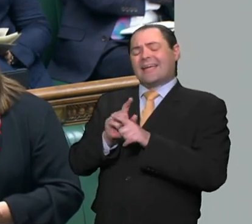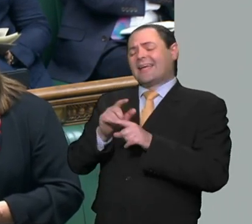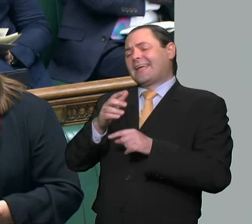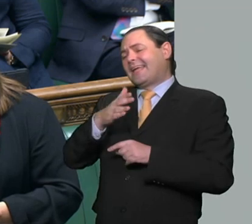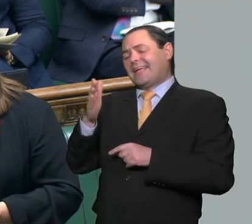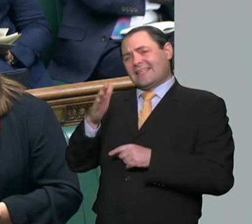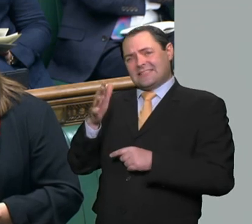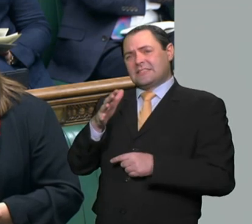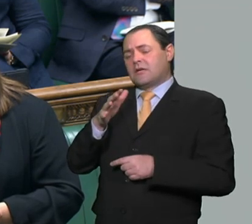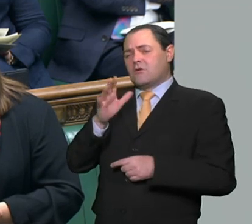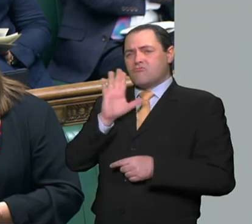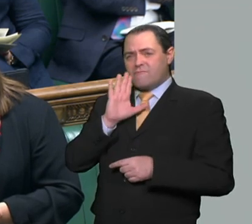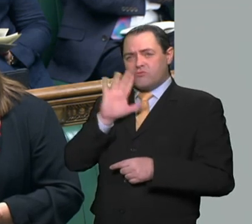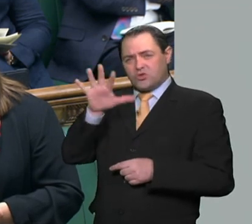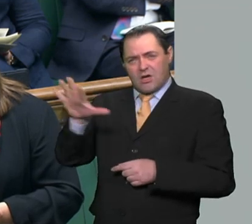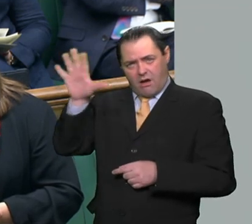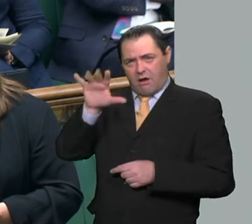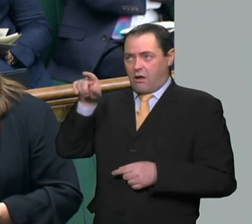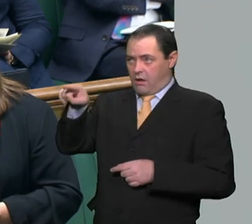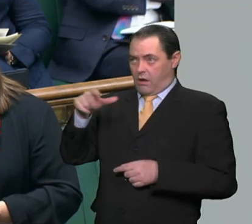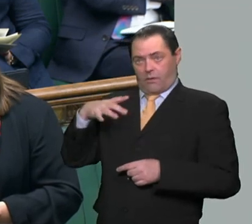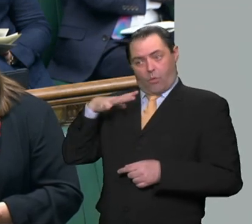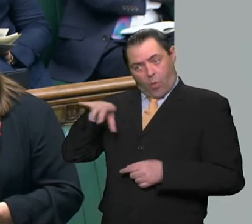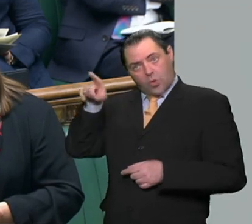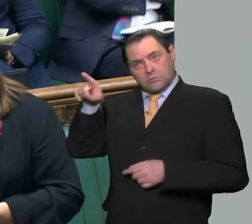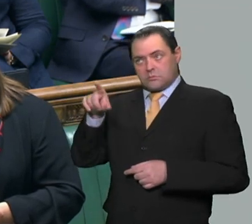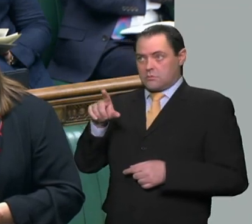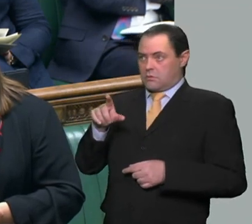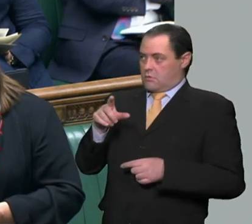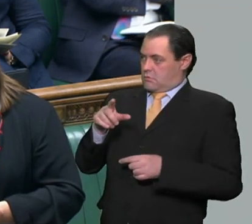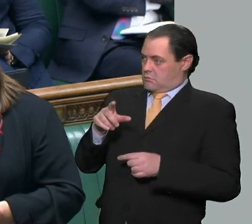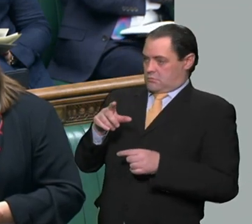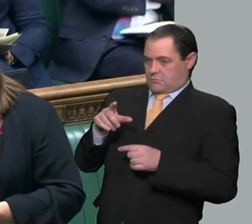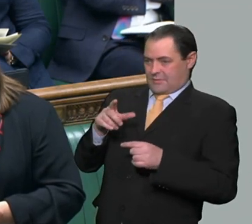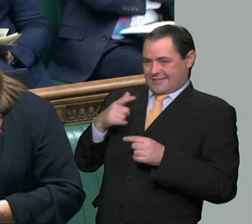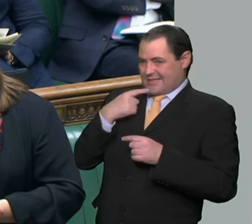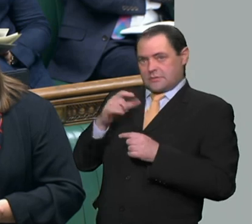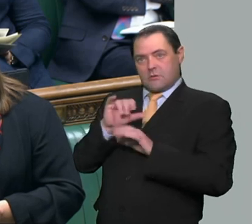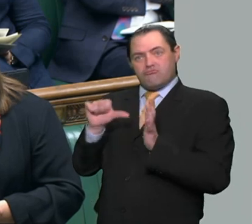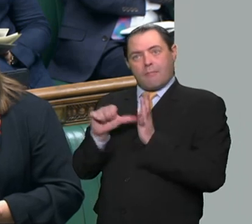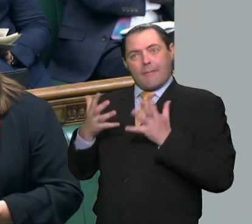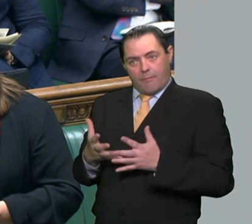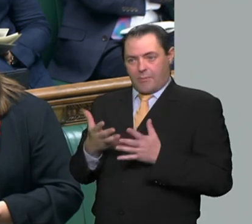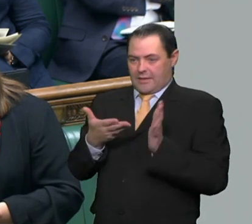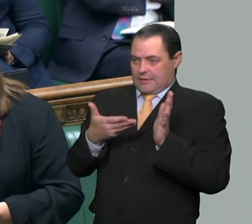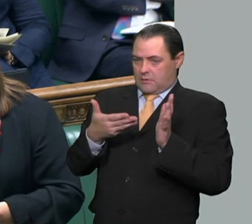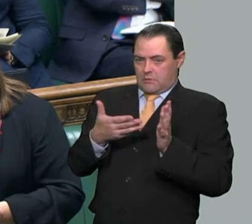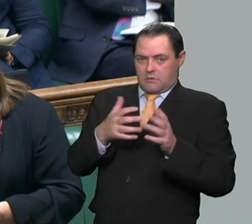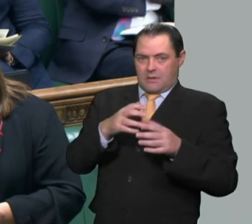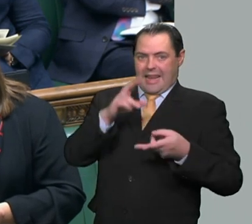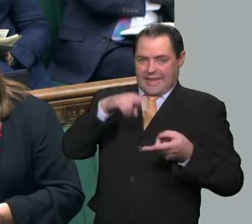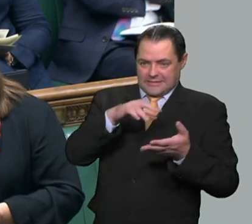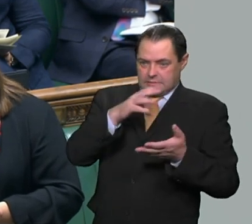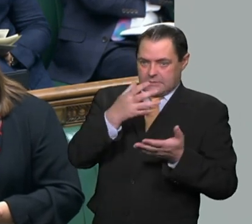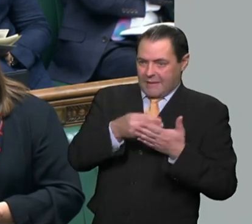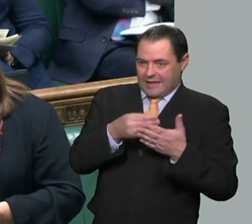Bureau. They warned of a cost of living tsunami hammering families. A universal credit cut,